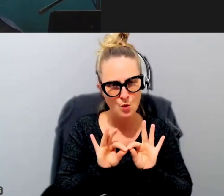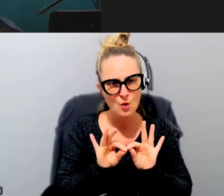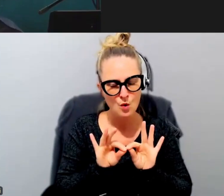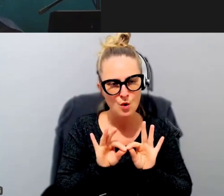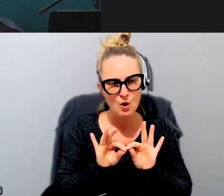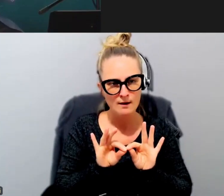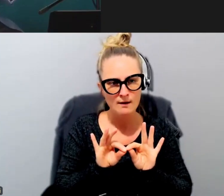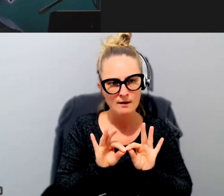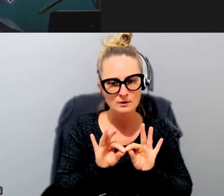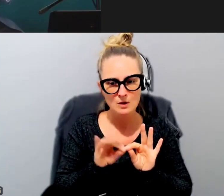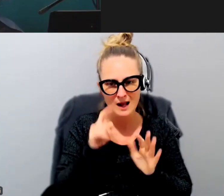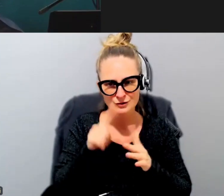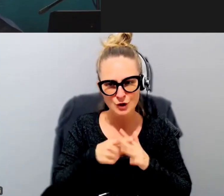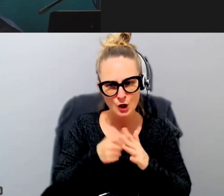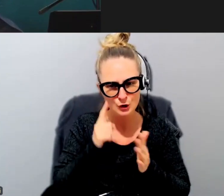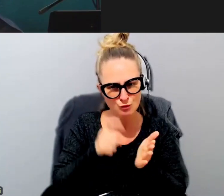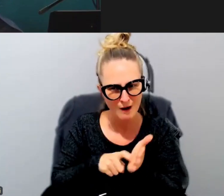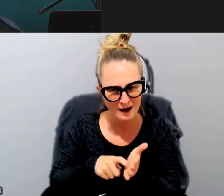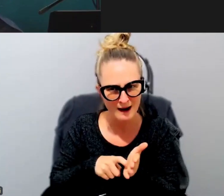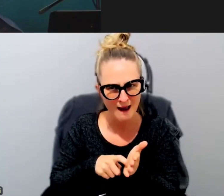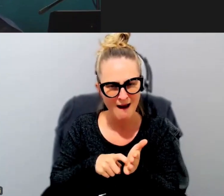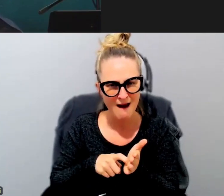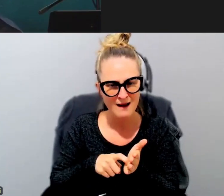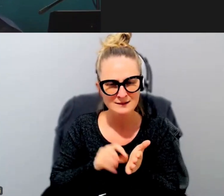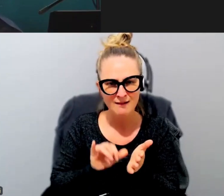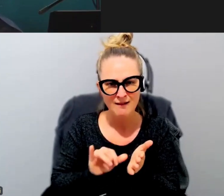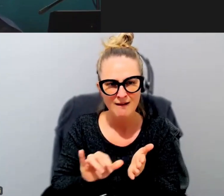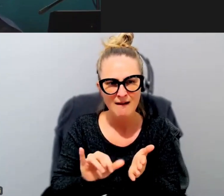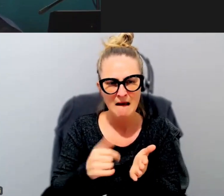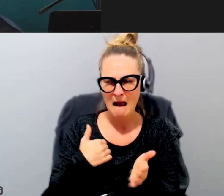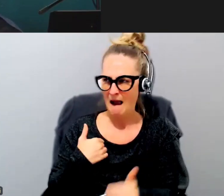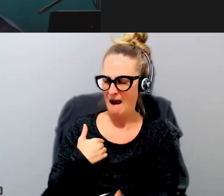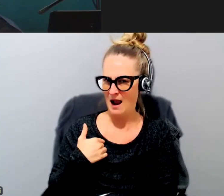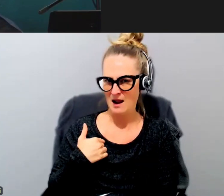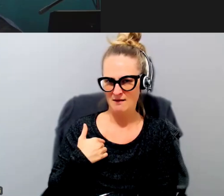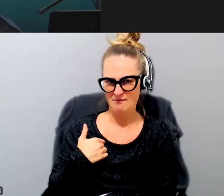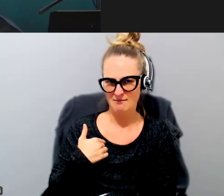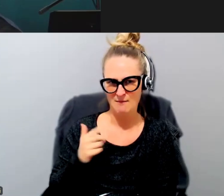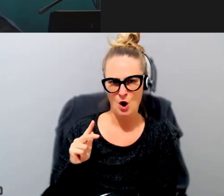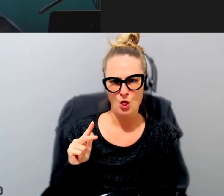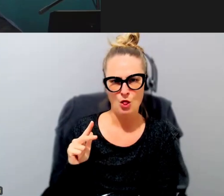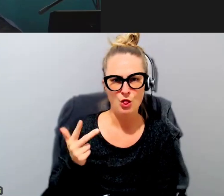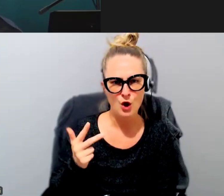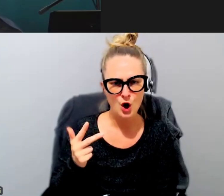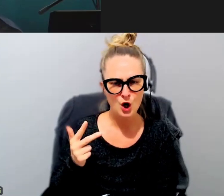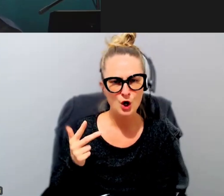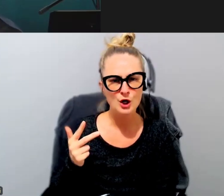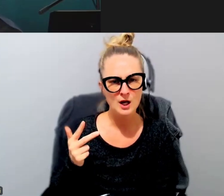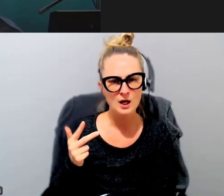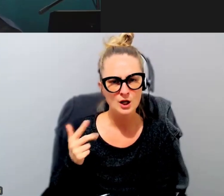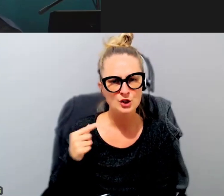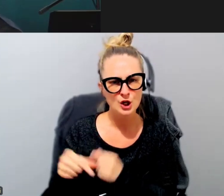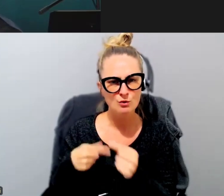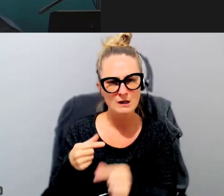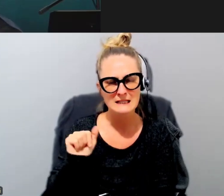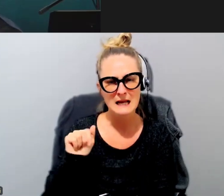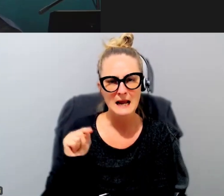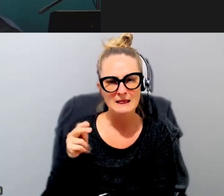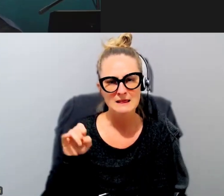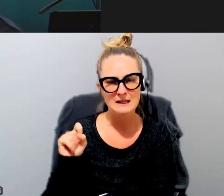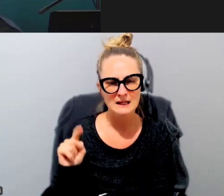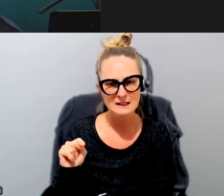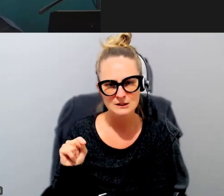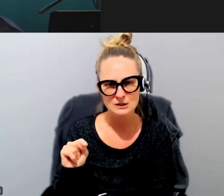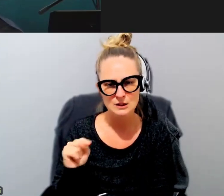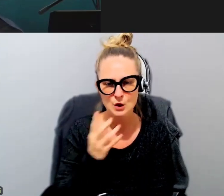I started to recognize it, I realized I'm probably at least third generation atheist Jew, because my grandmother, when I